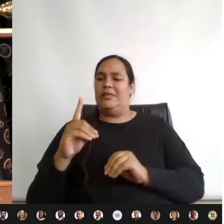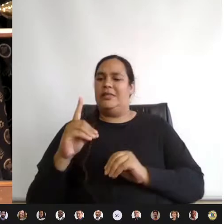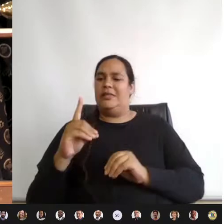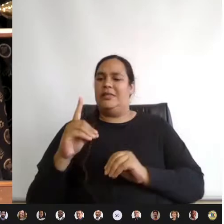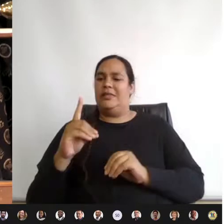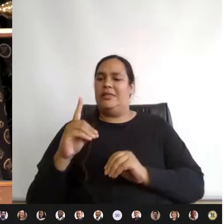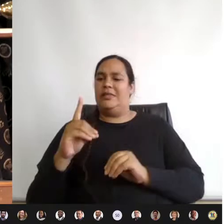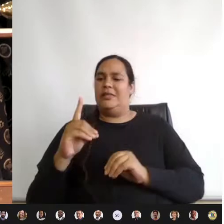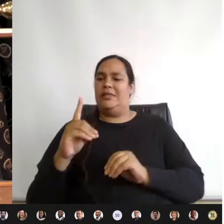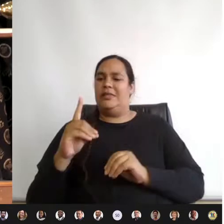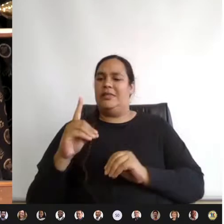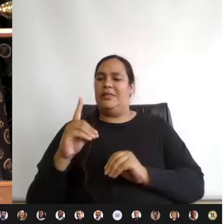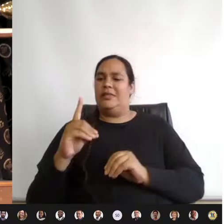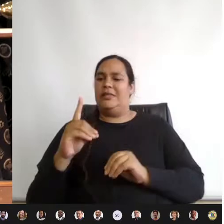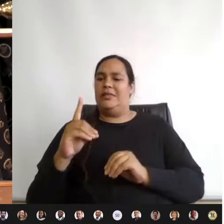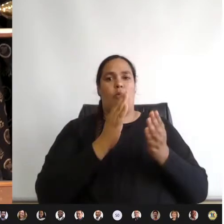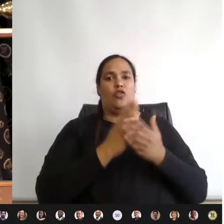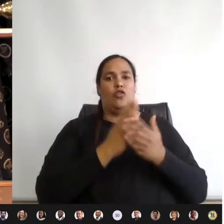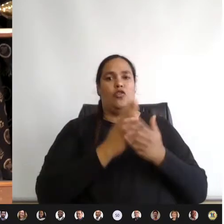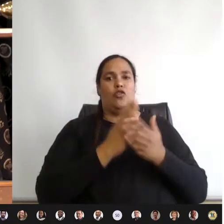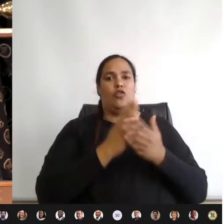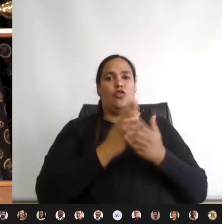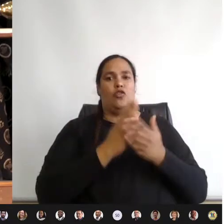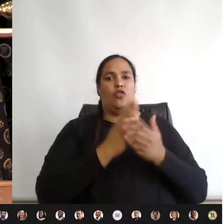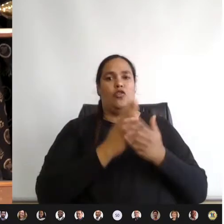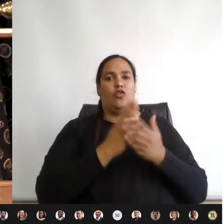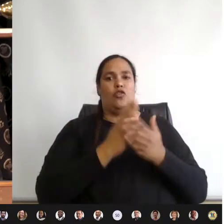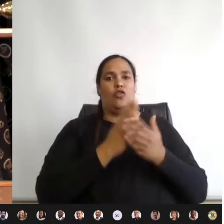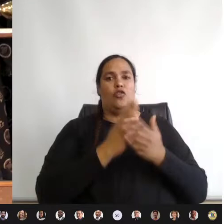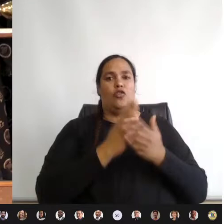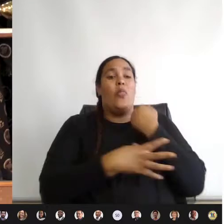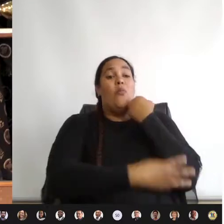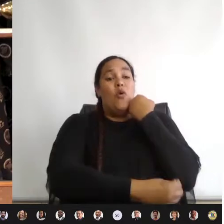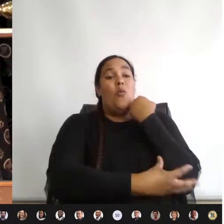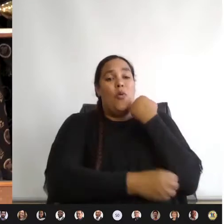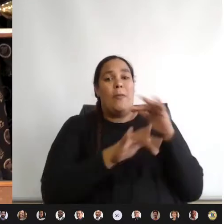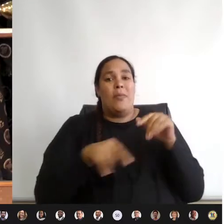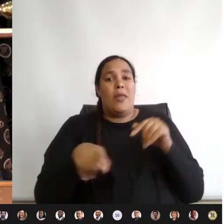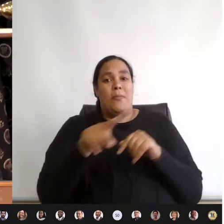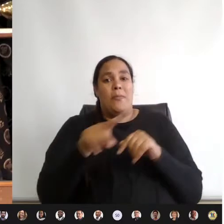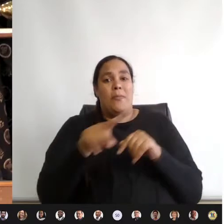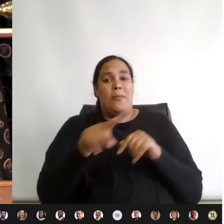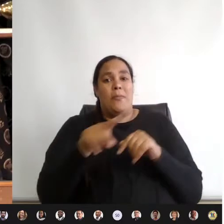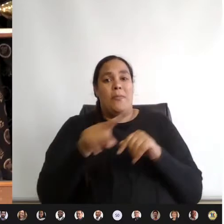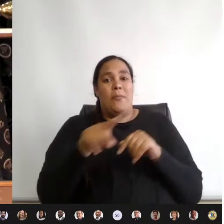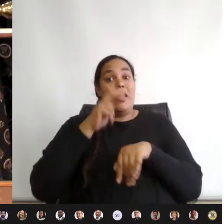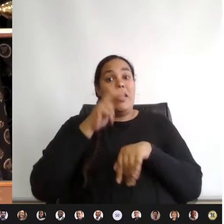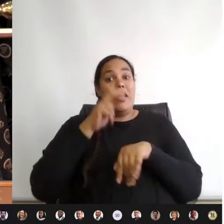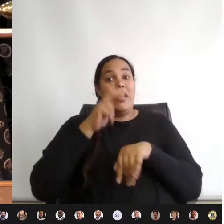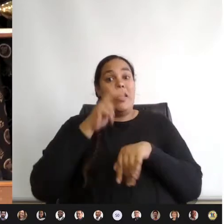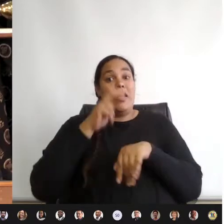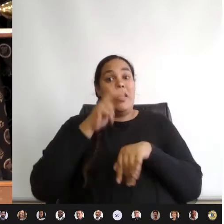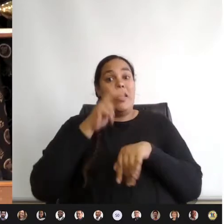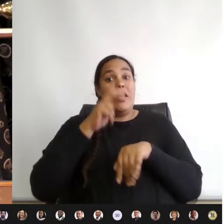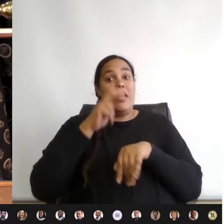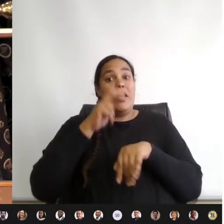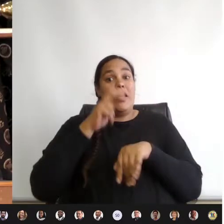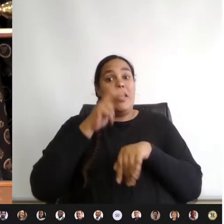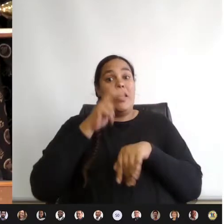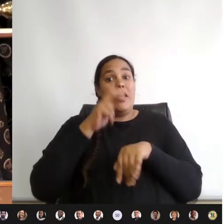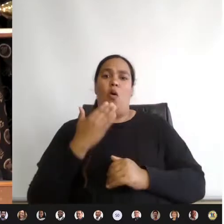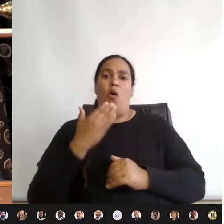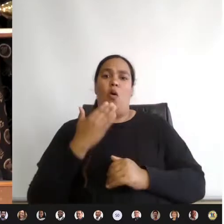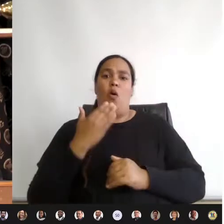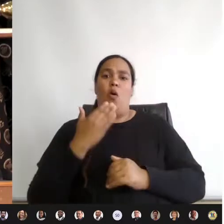in making sure that we were getting nutrition and food to the poorest of the poor, those who needed it most. Who was trying to stop us?